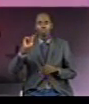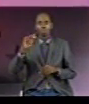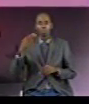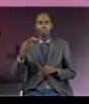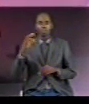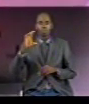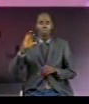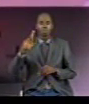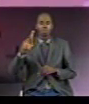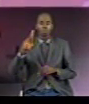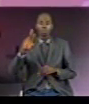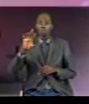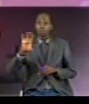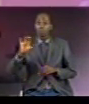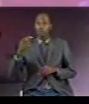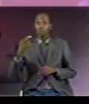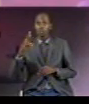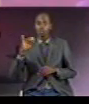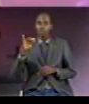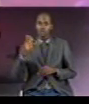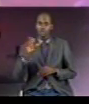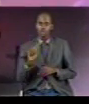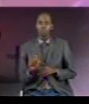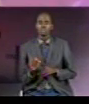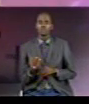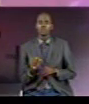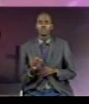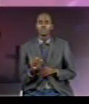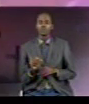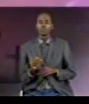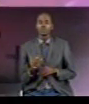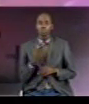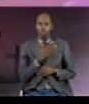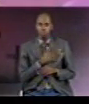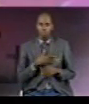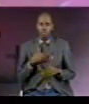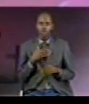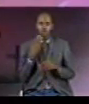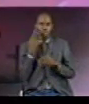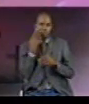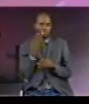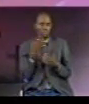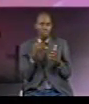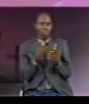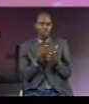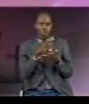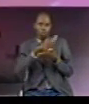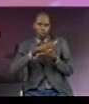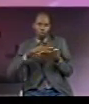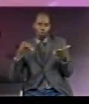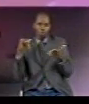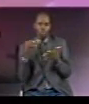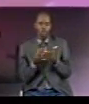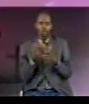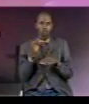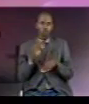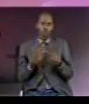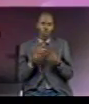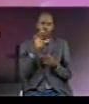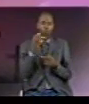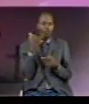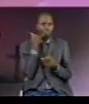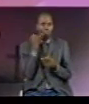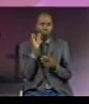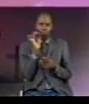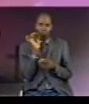Also, if you are listening via the radio or television and you just gave your life to